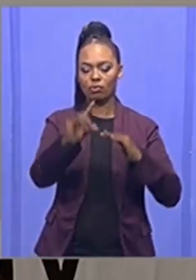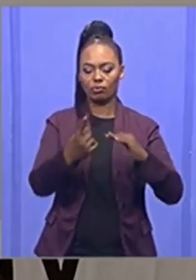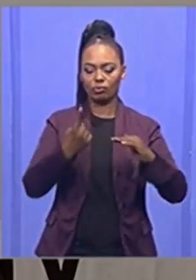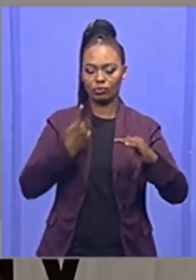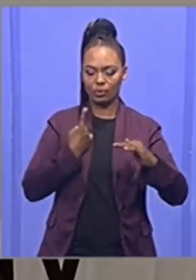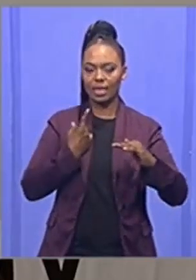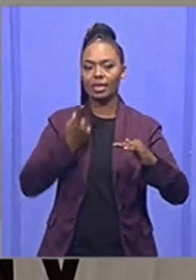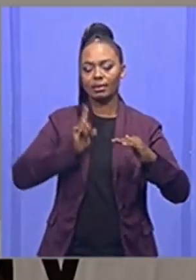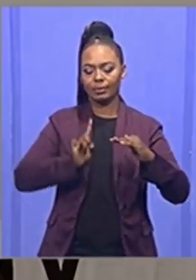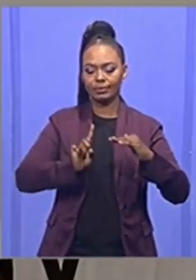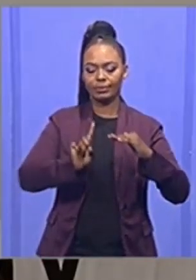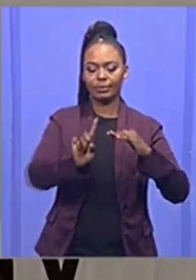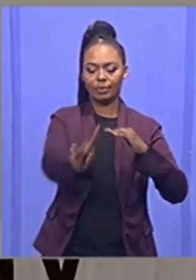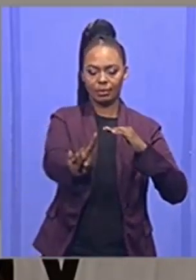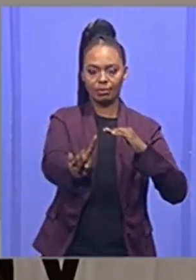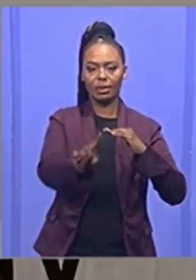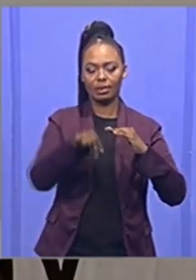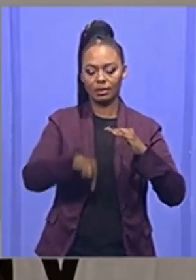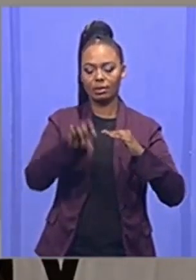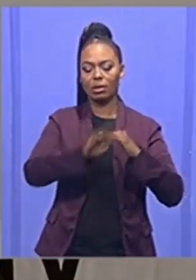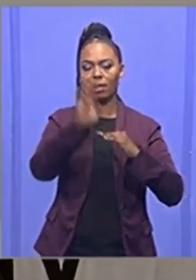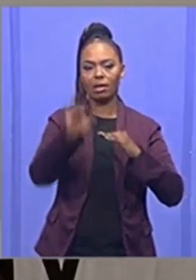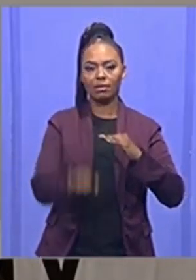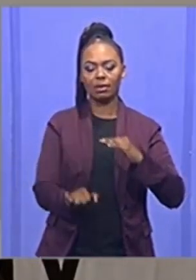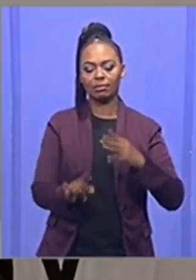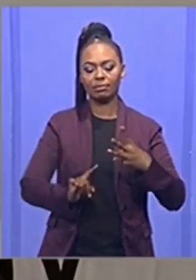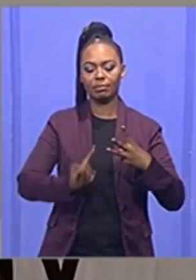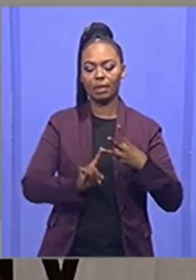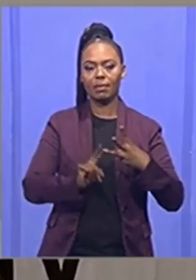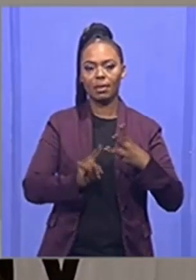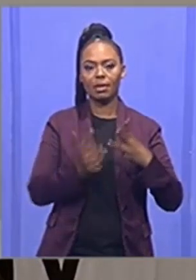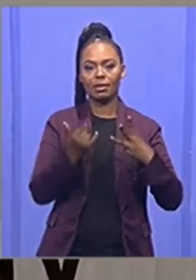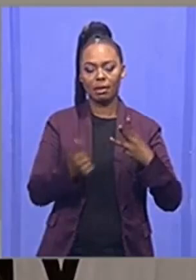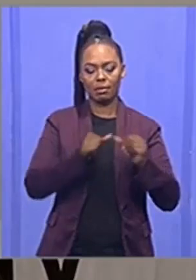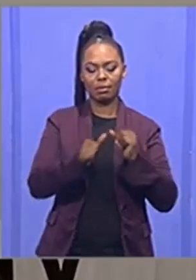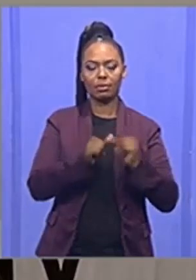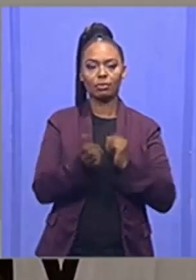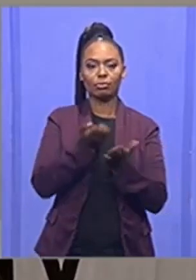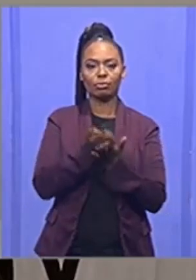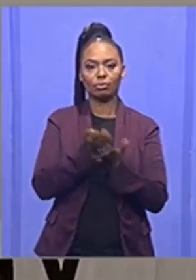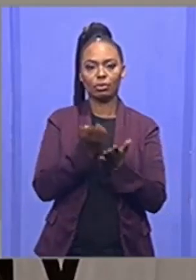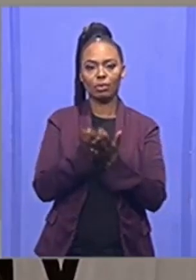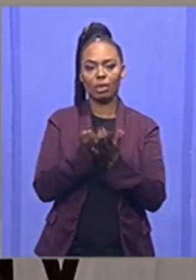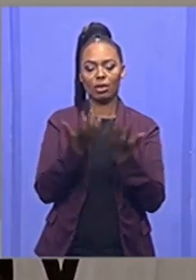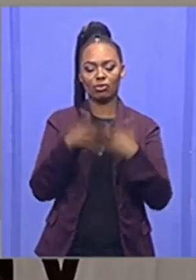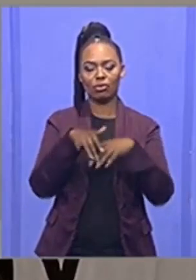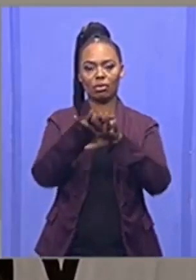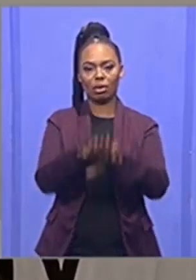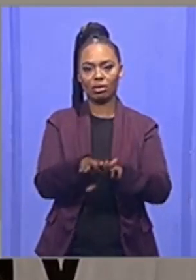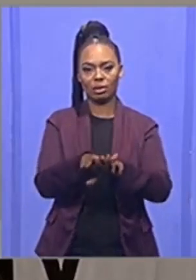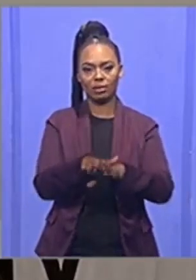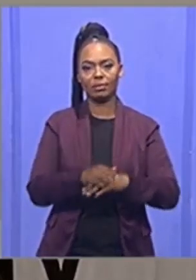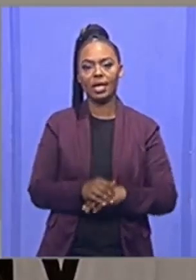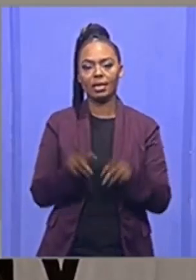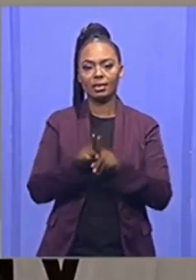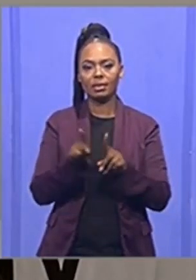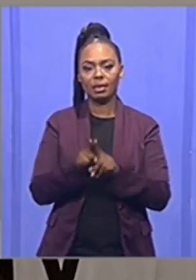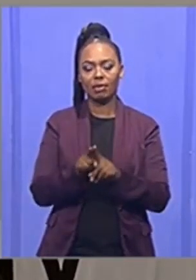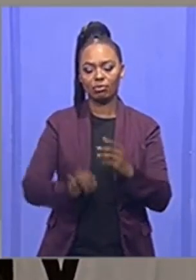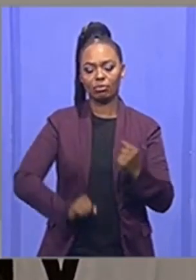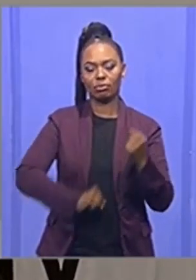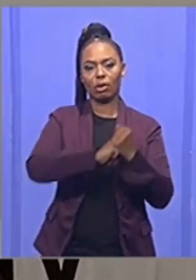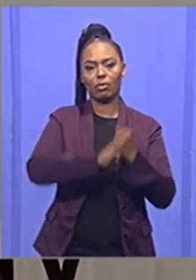leaving the Republic. 3. Better regional economic integration and enhanced support for the